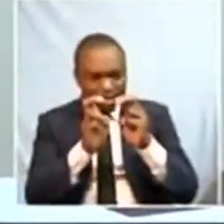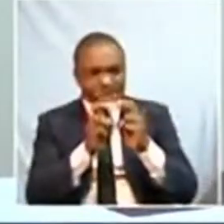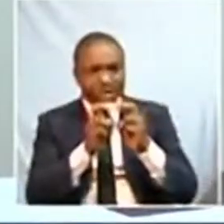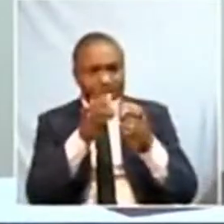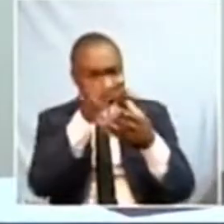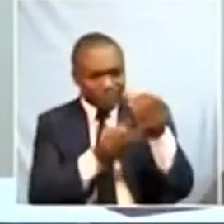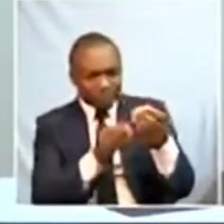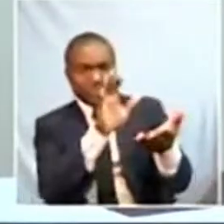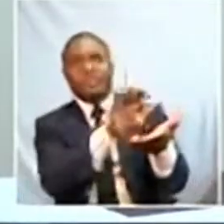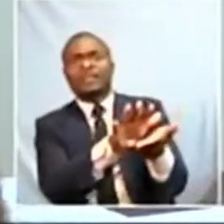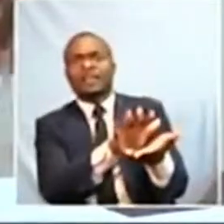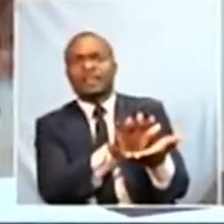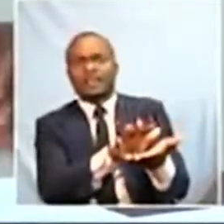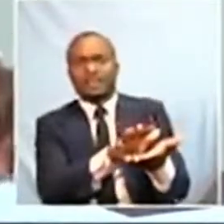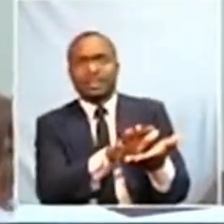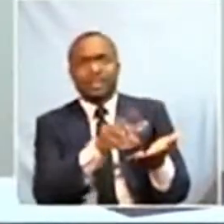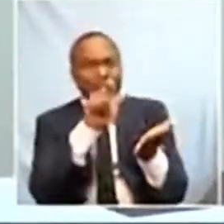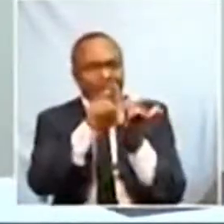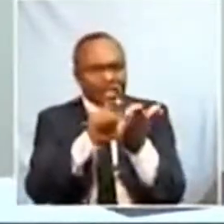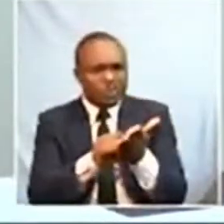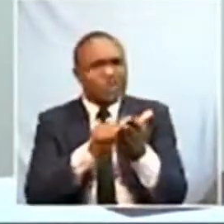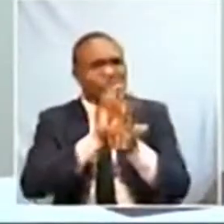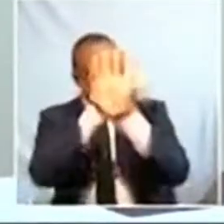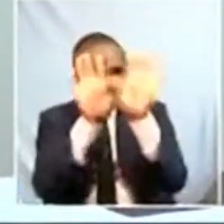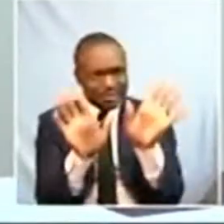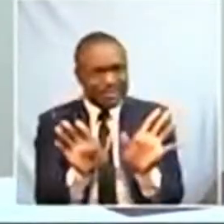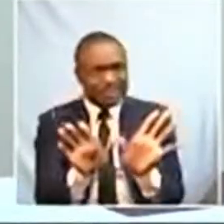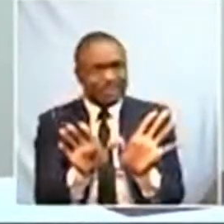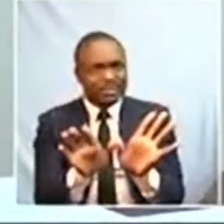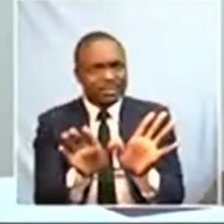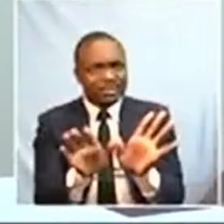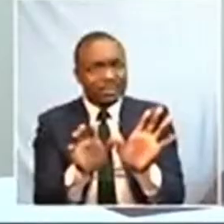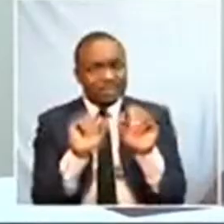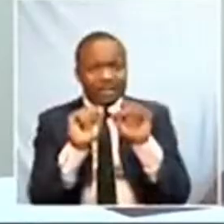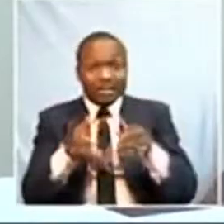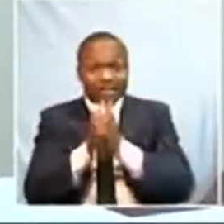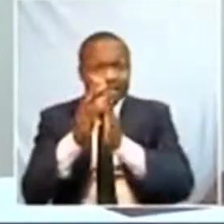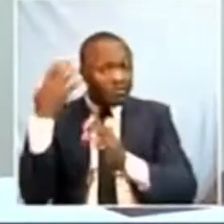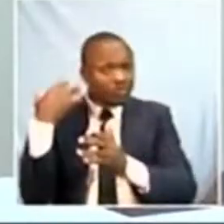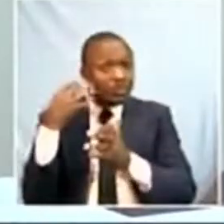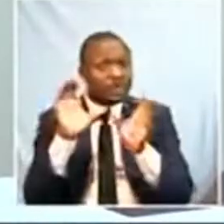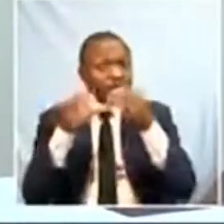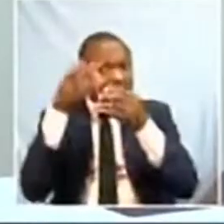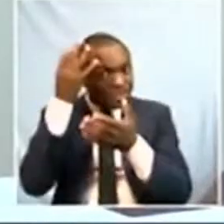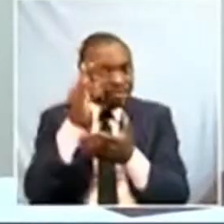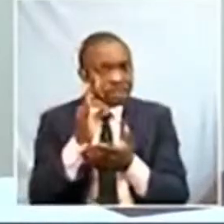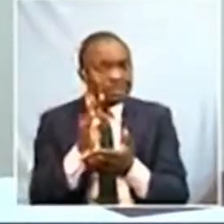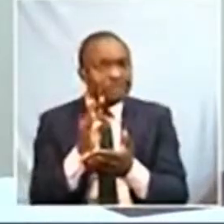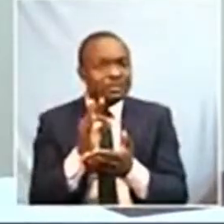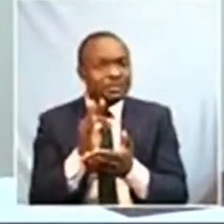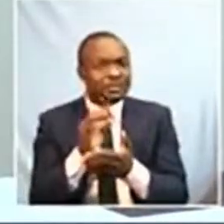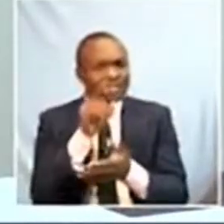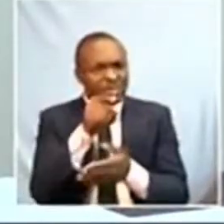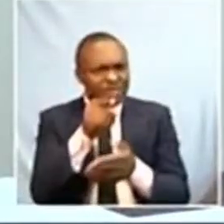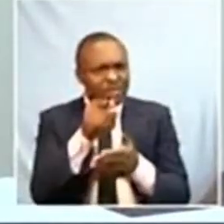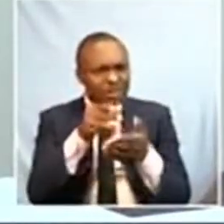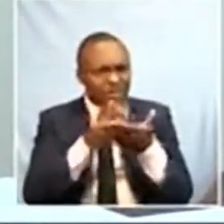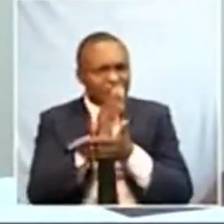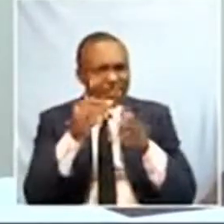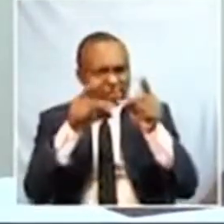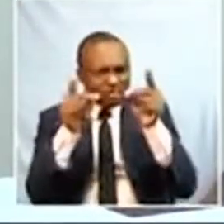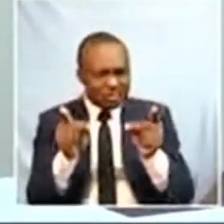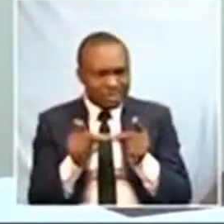form there, the law is very clear. Let me ask you, the former Council Secretary. Former Council Secretary, is that your position as